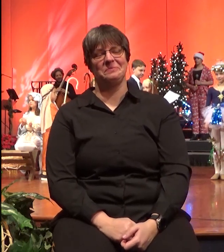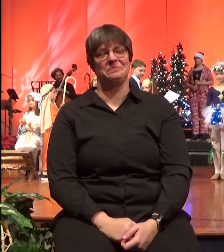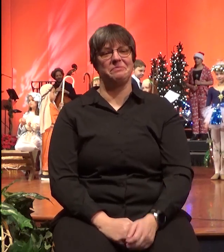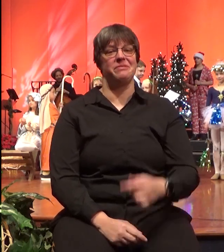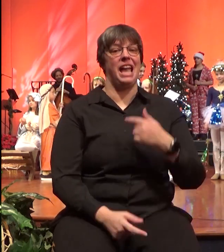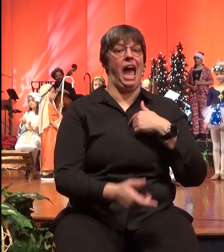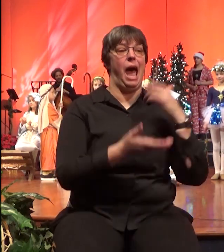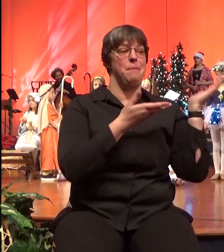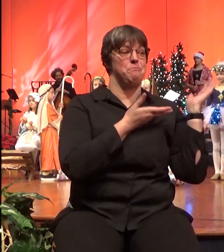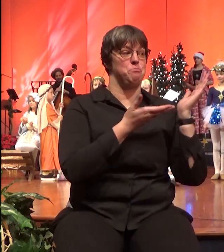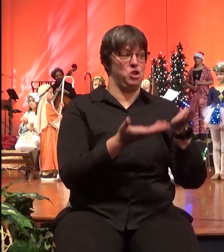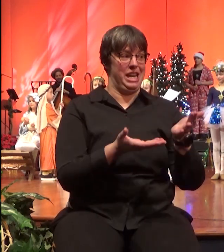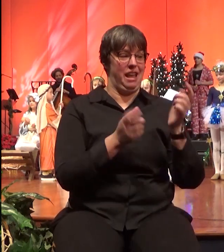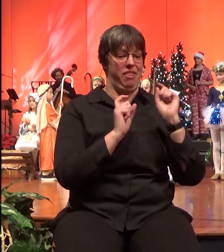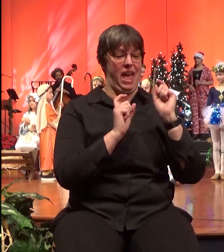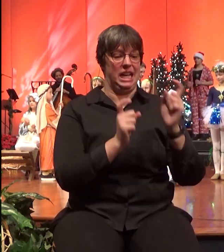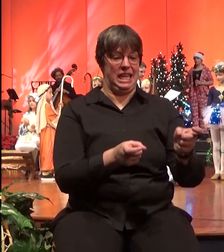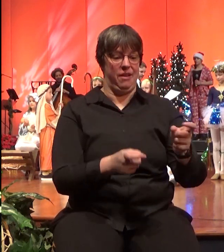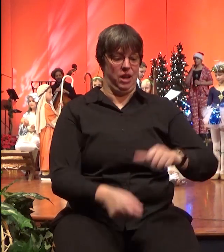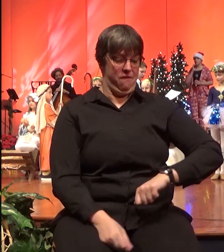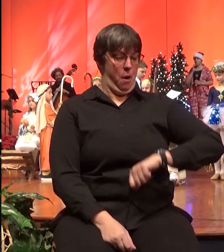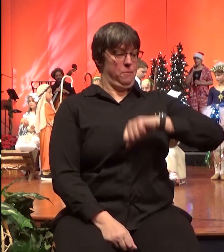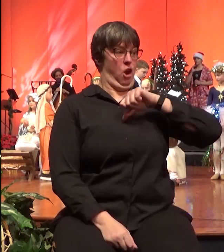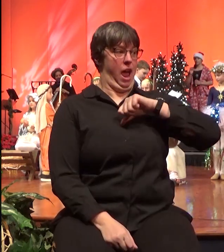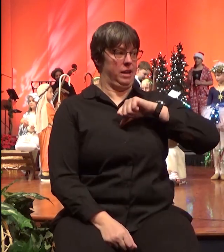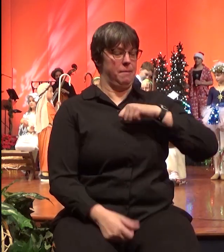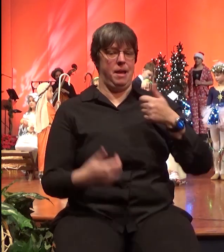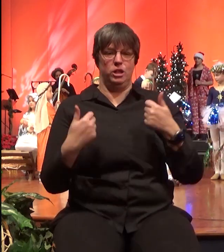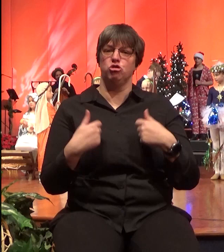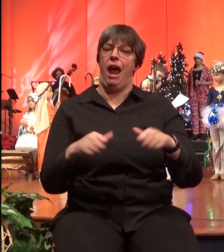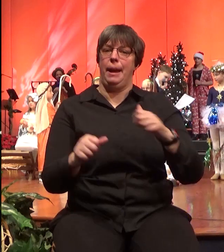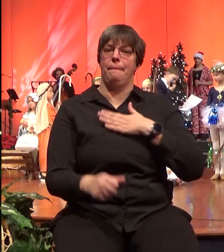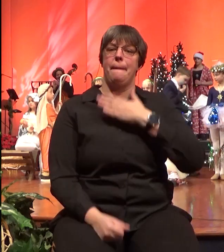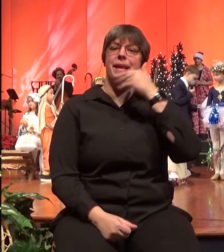I bring the gift of pride by always trying my best.